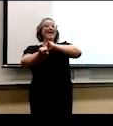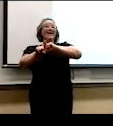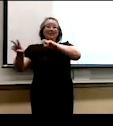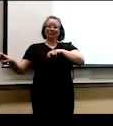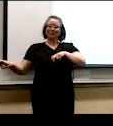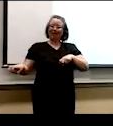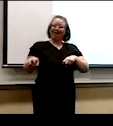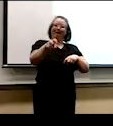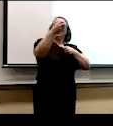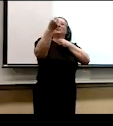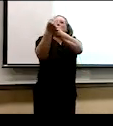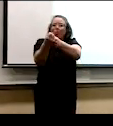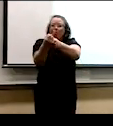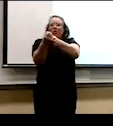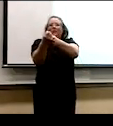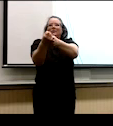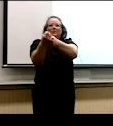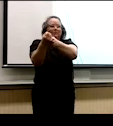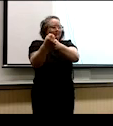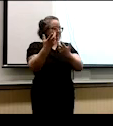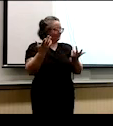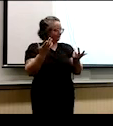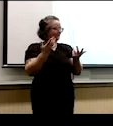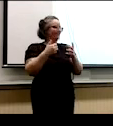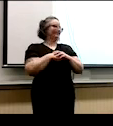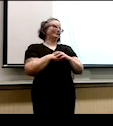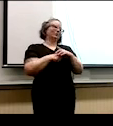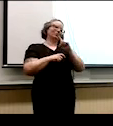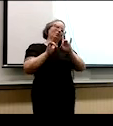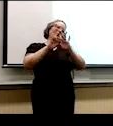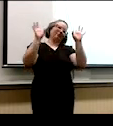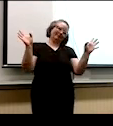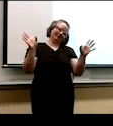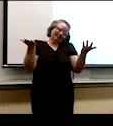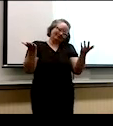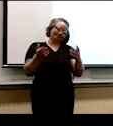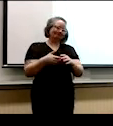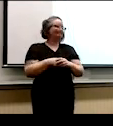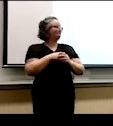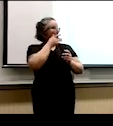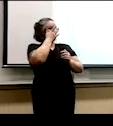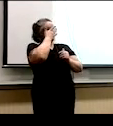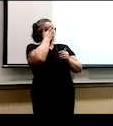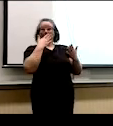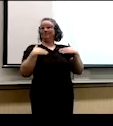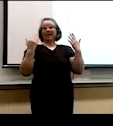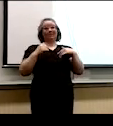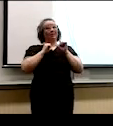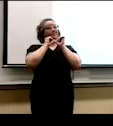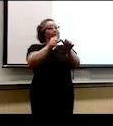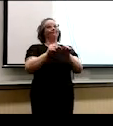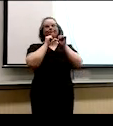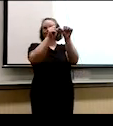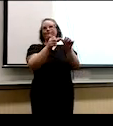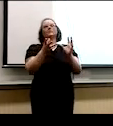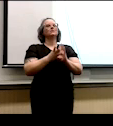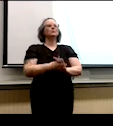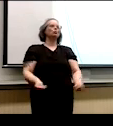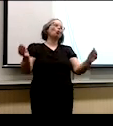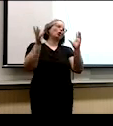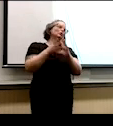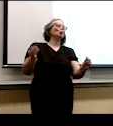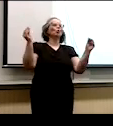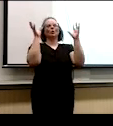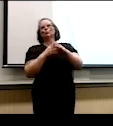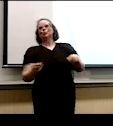Absolutely true. All right, I'm happy. Keep going. I can tell you anecdotes and cases and